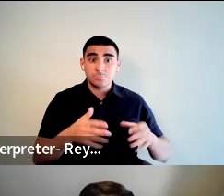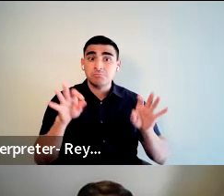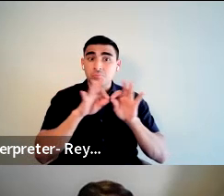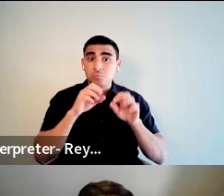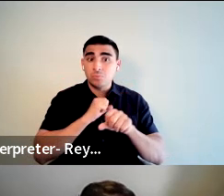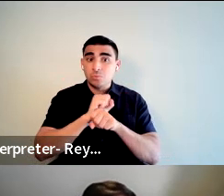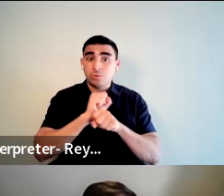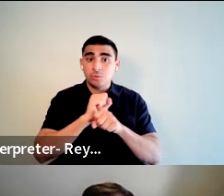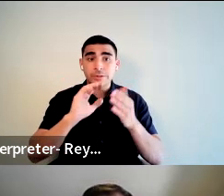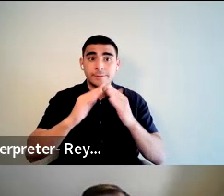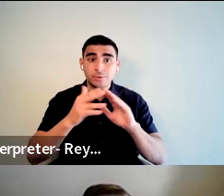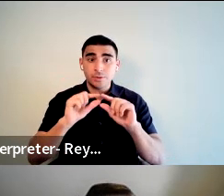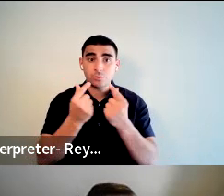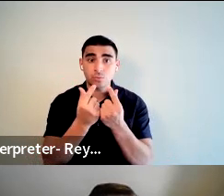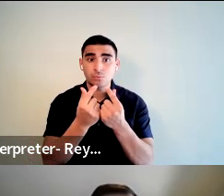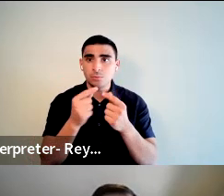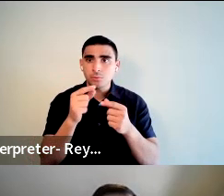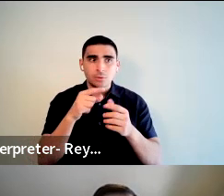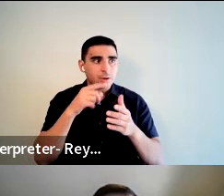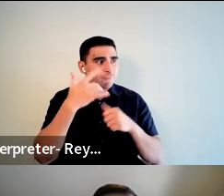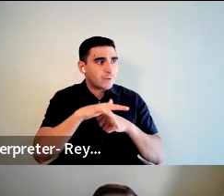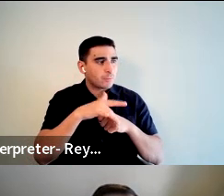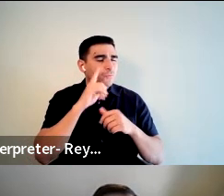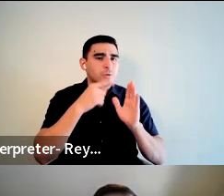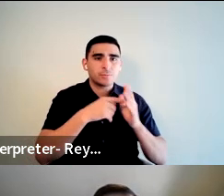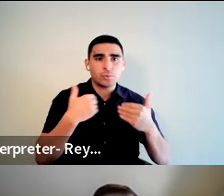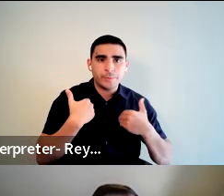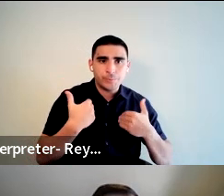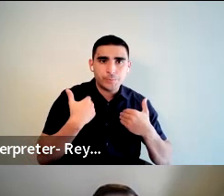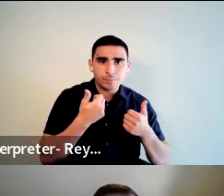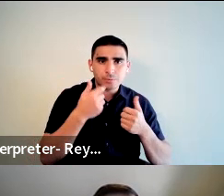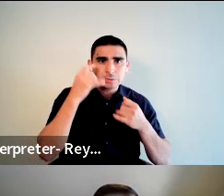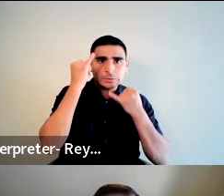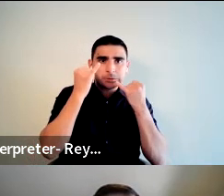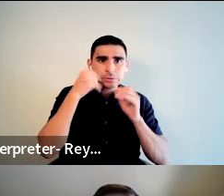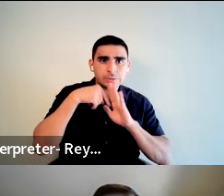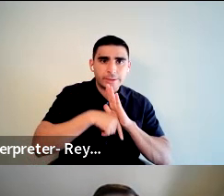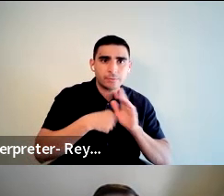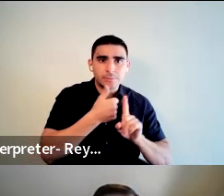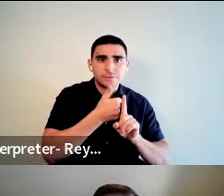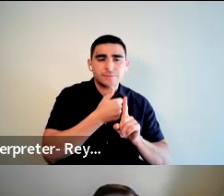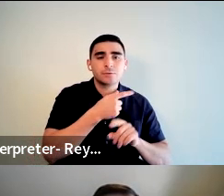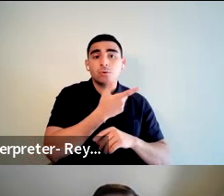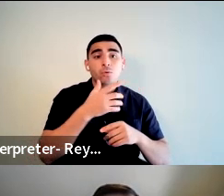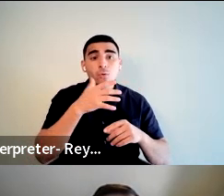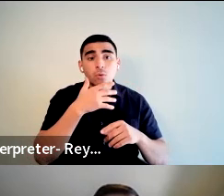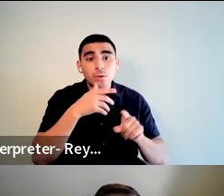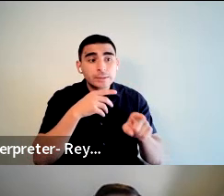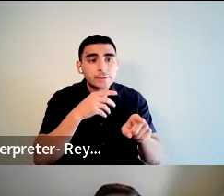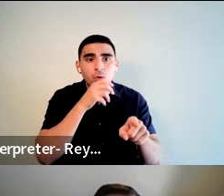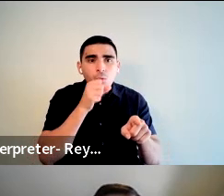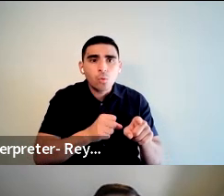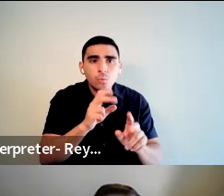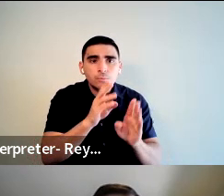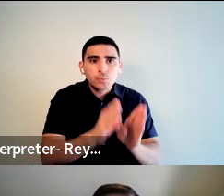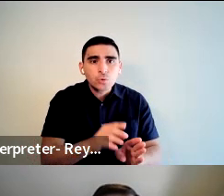groups, to let them know what's available for the suicidal youth, for the elderly person who may be struggling with their mental health or